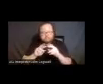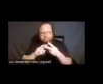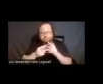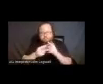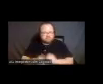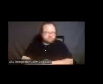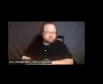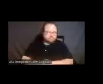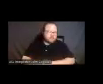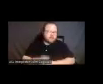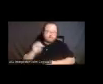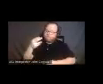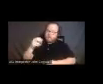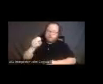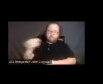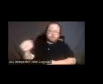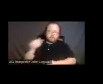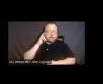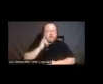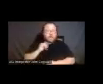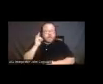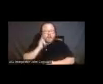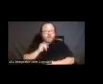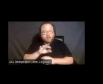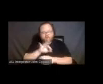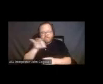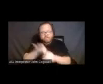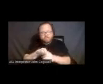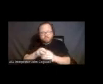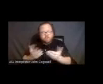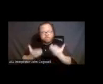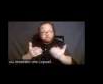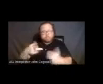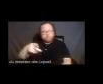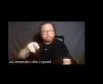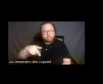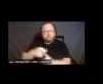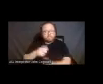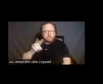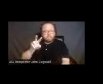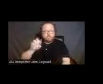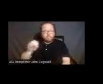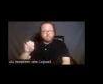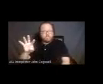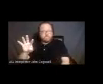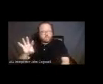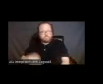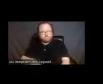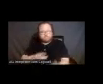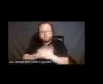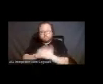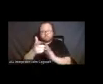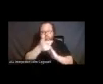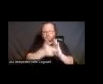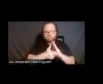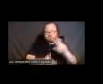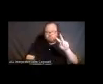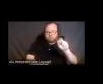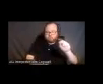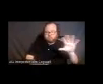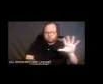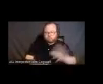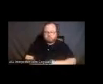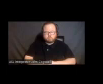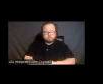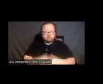MHSA is a California ballot proposition from 2004 that became law in 2005.